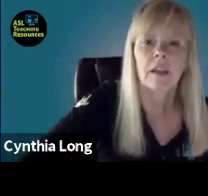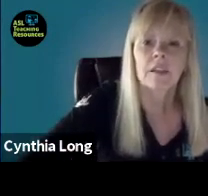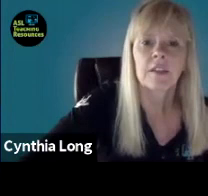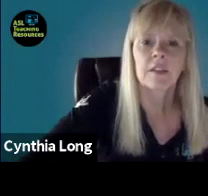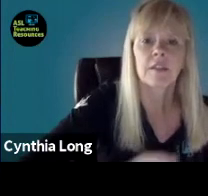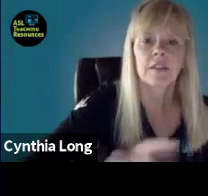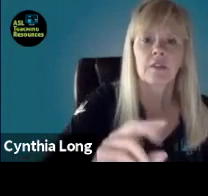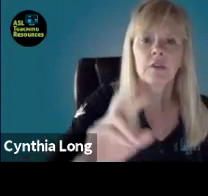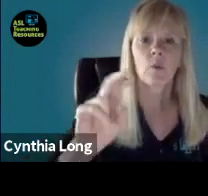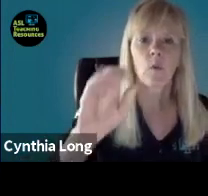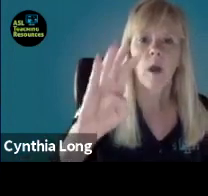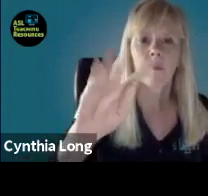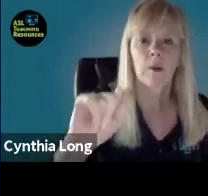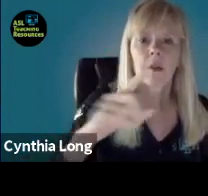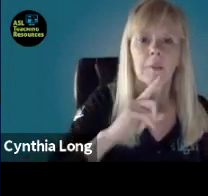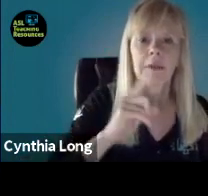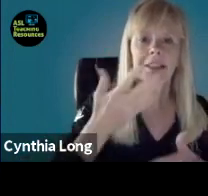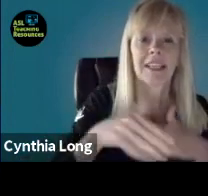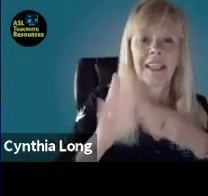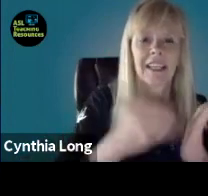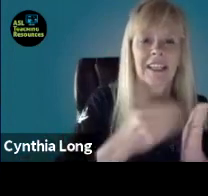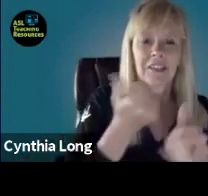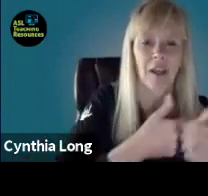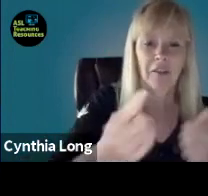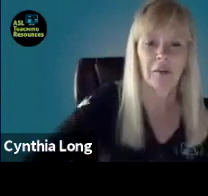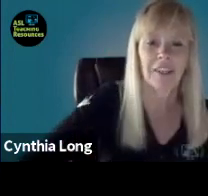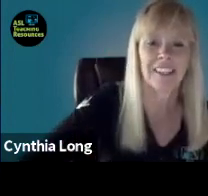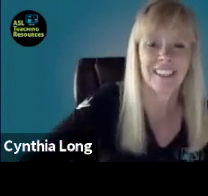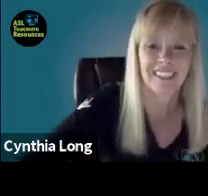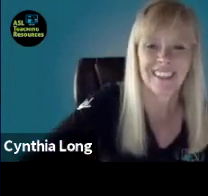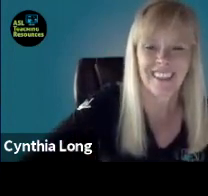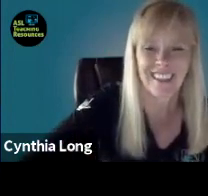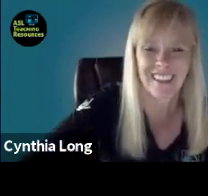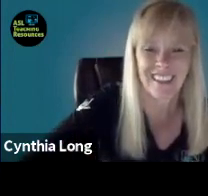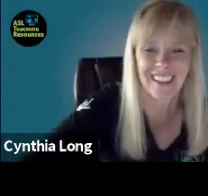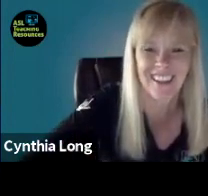And I just sent it to Robert. Let me send it again to everyone.